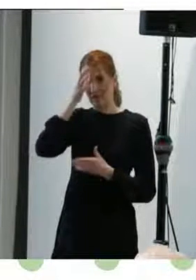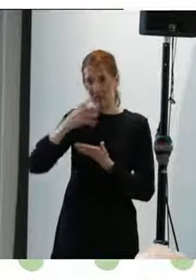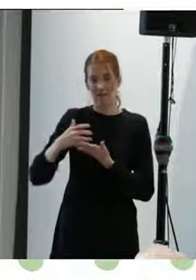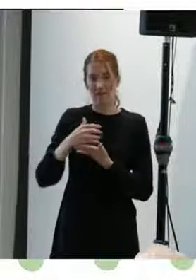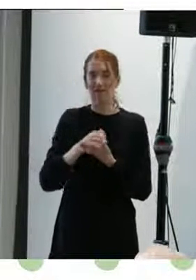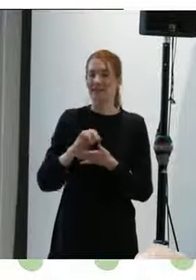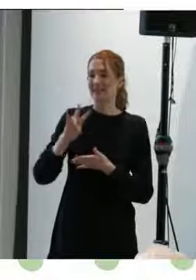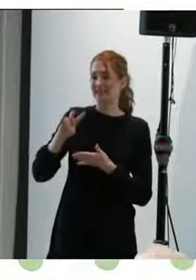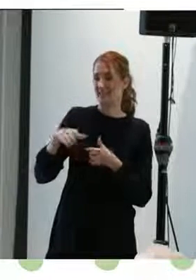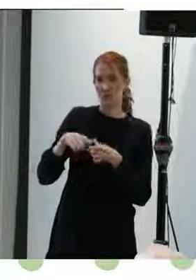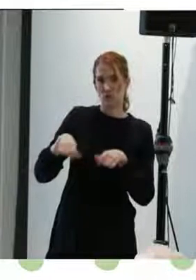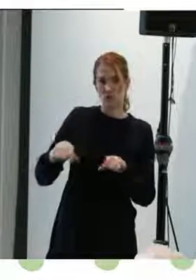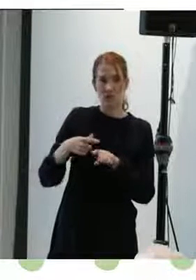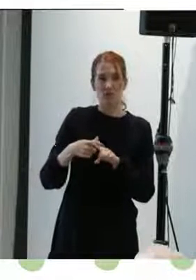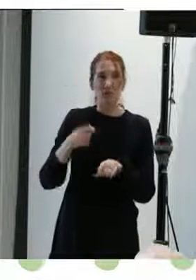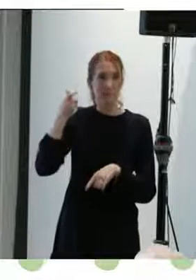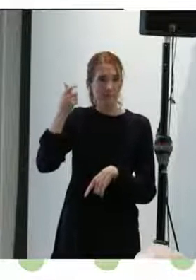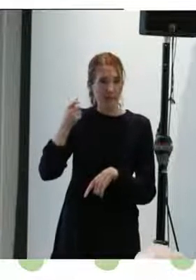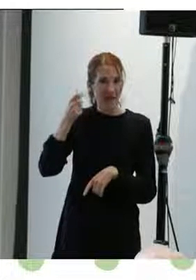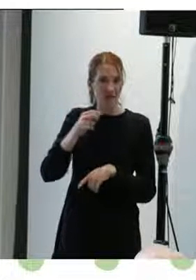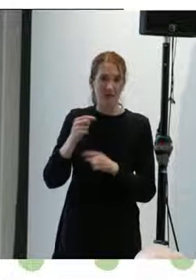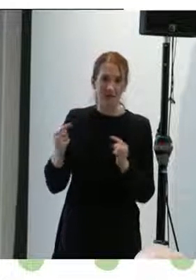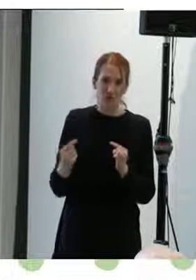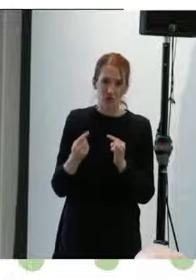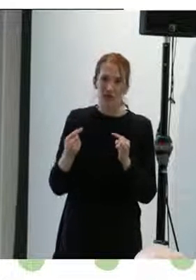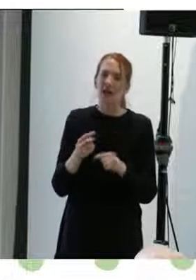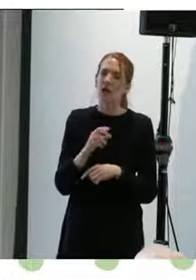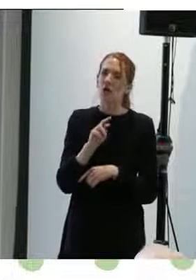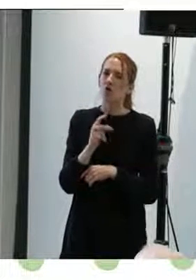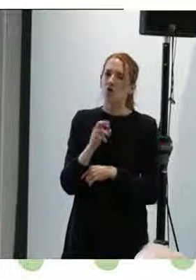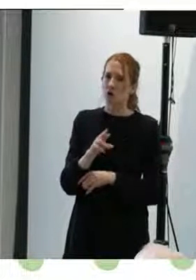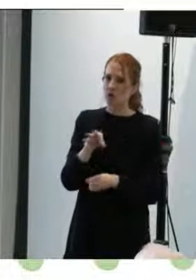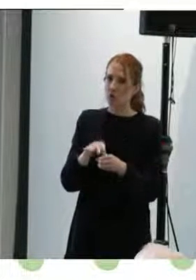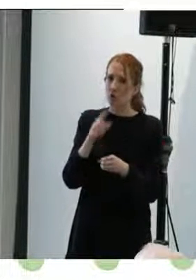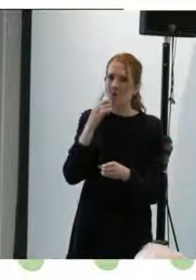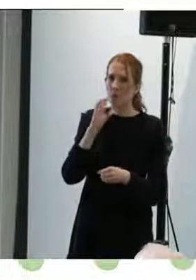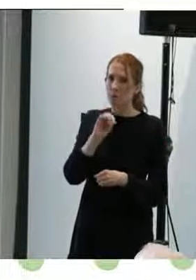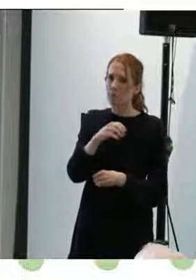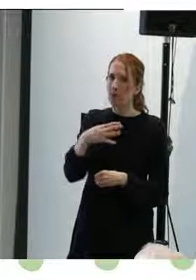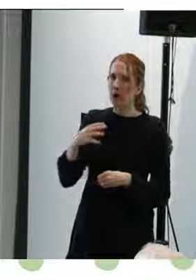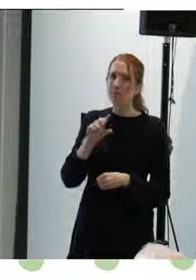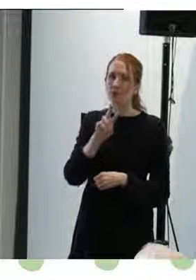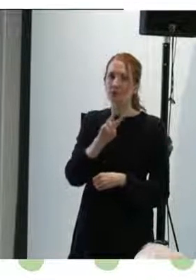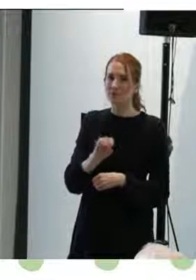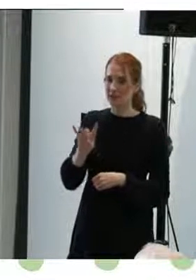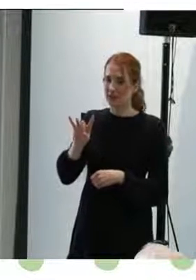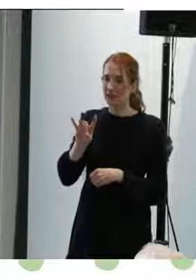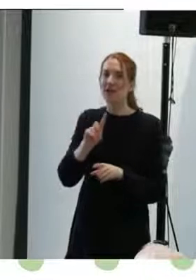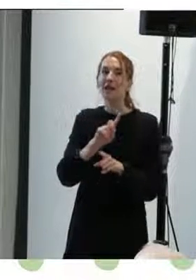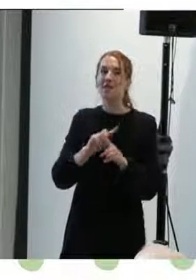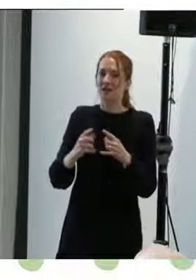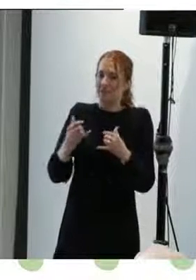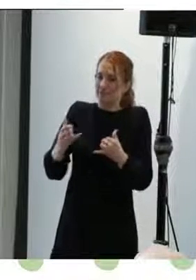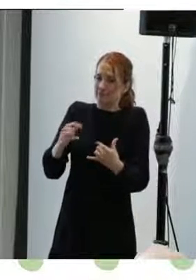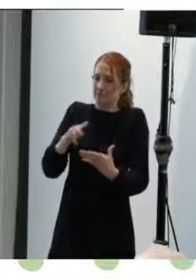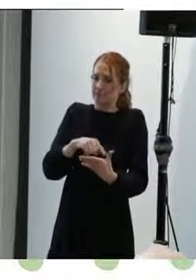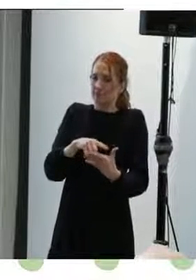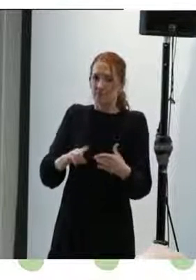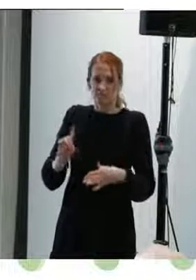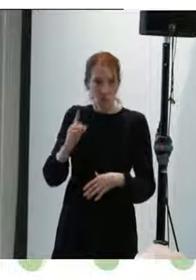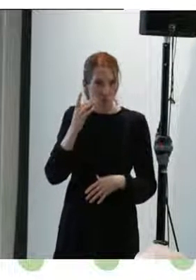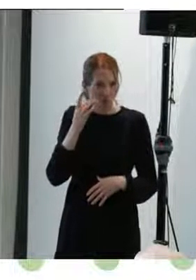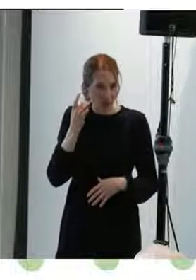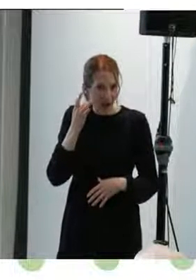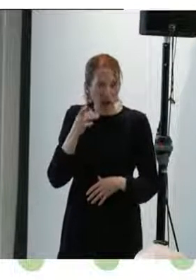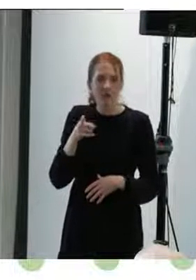pensions and injuries, and Roger also voted for Barack Obama in 2008. But his criticism of Democrats right now is that they don't do enough